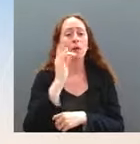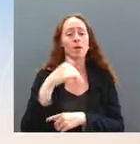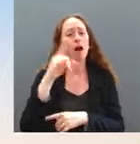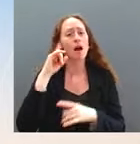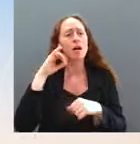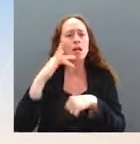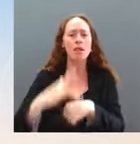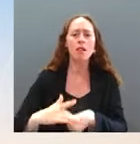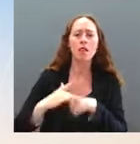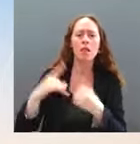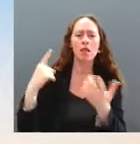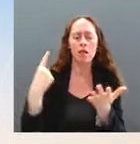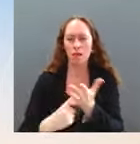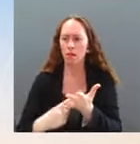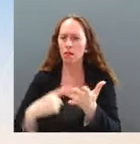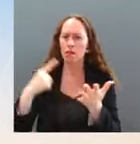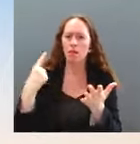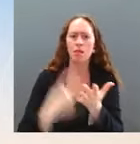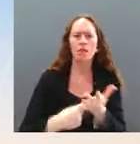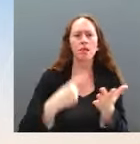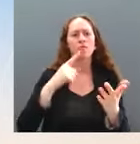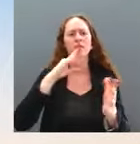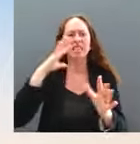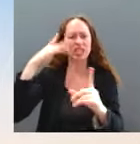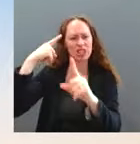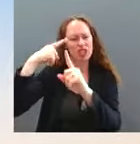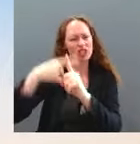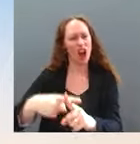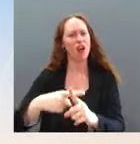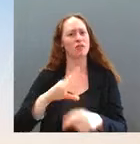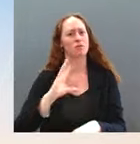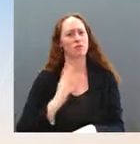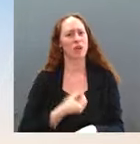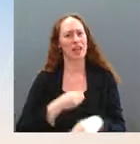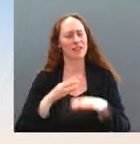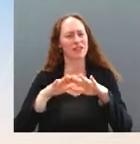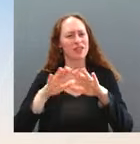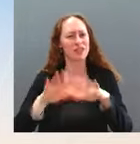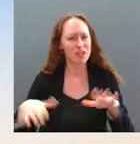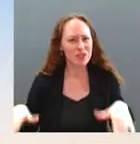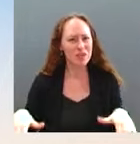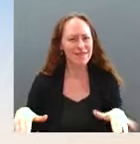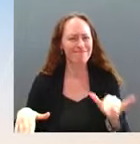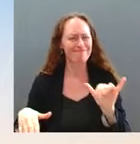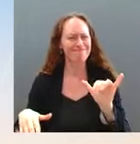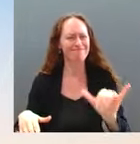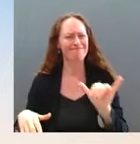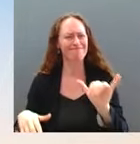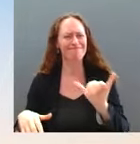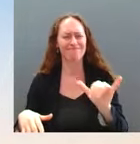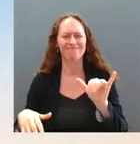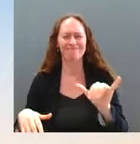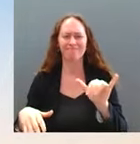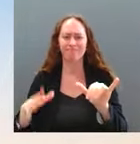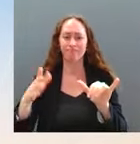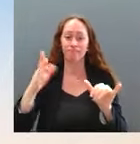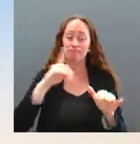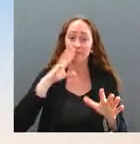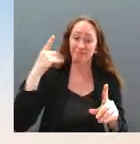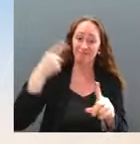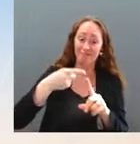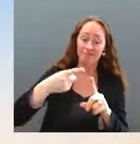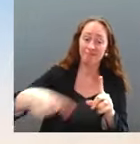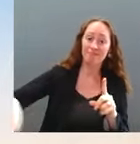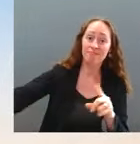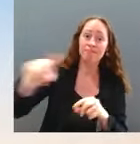with tactics that threatens to put pediatricians in prison if they provide medically necessary life-saving health care for the kids